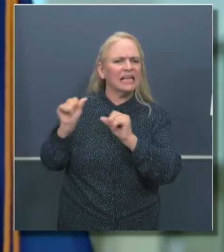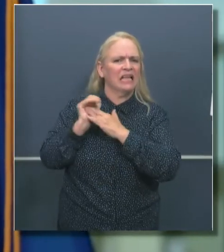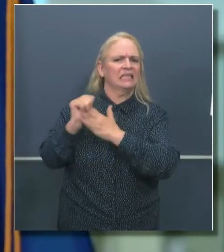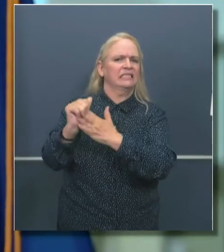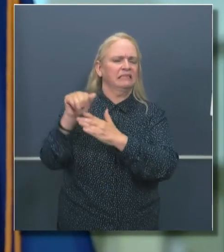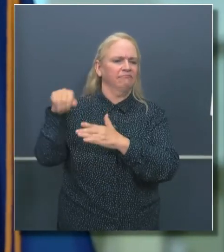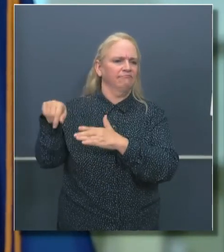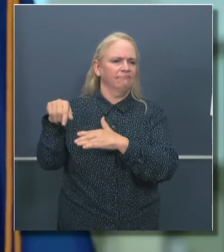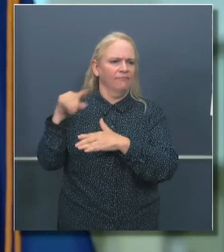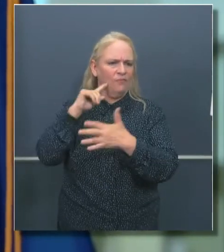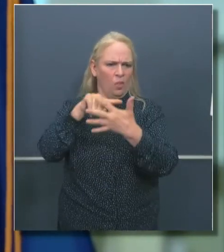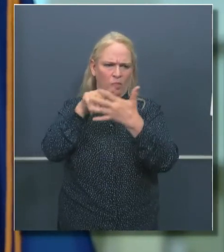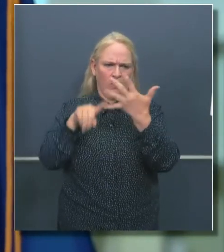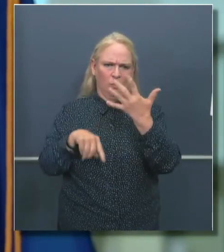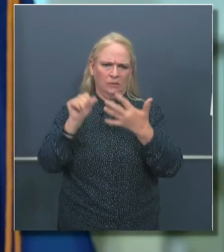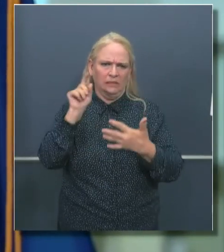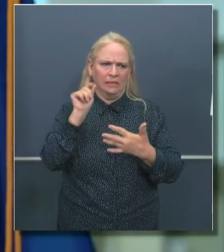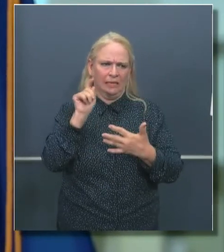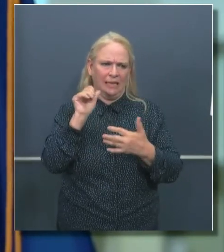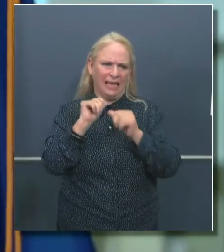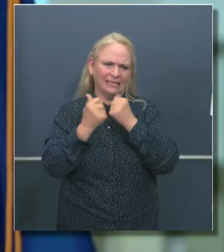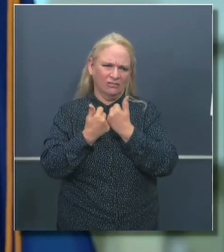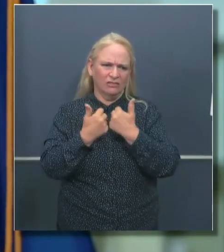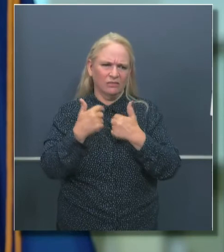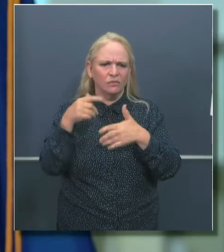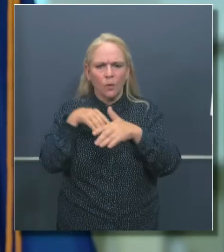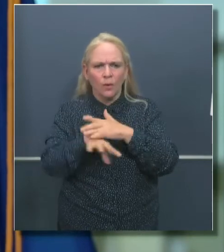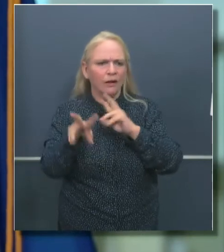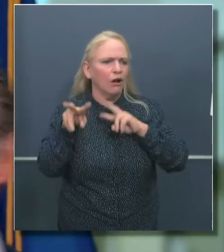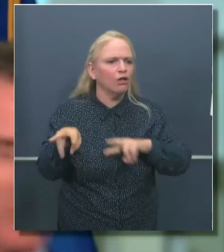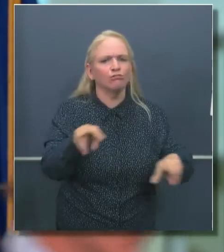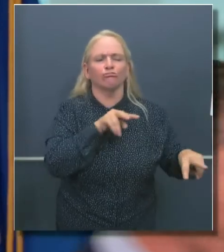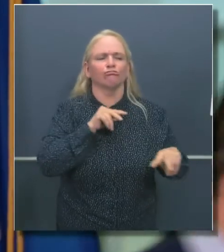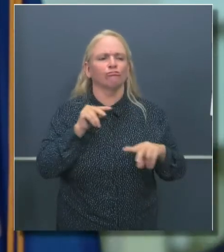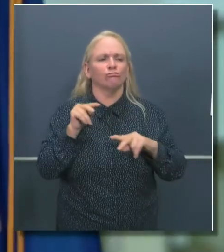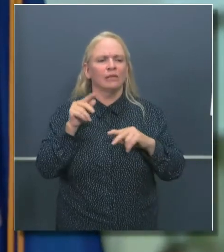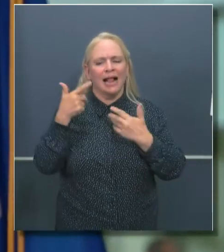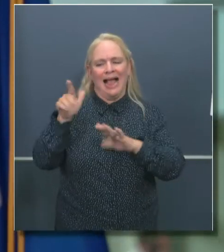talk more broadly to spirit the question you just posed.